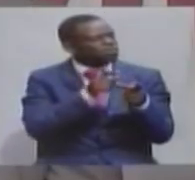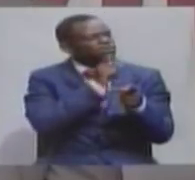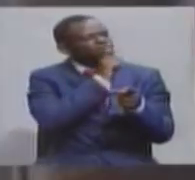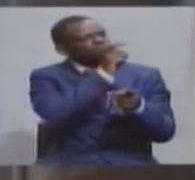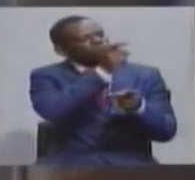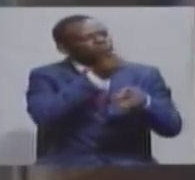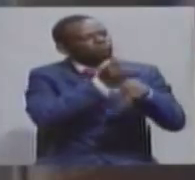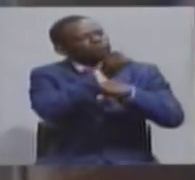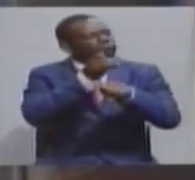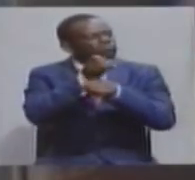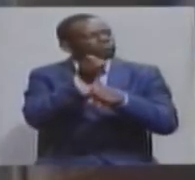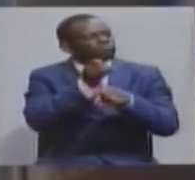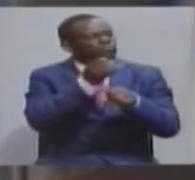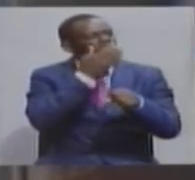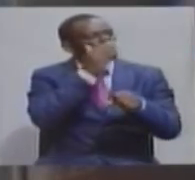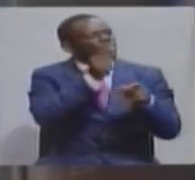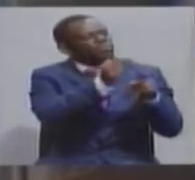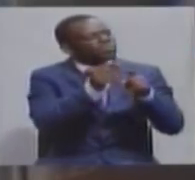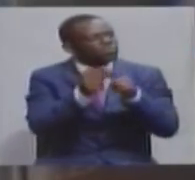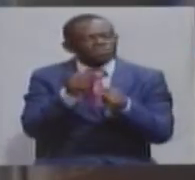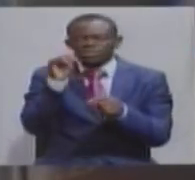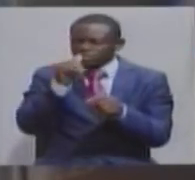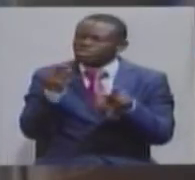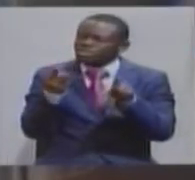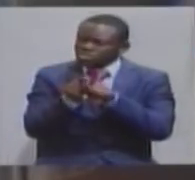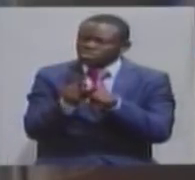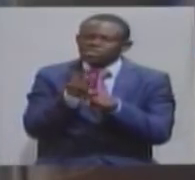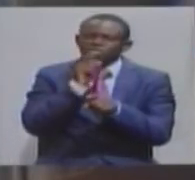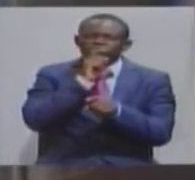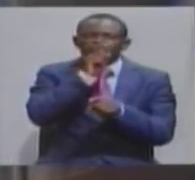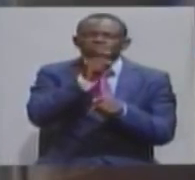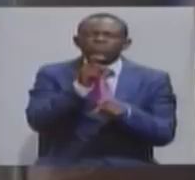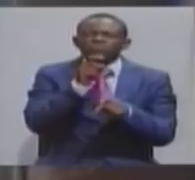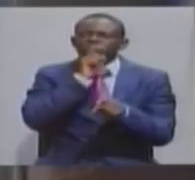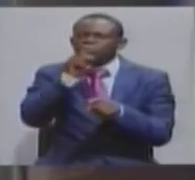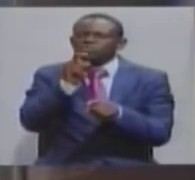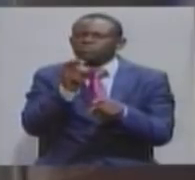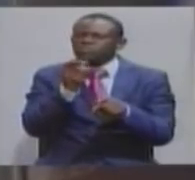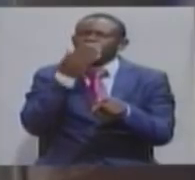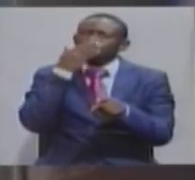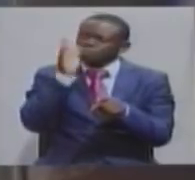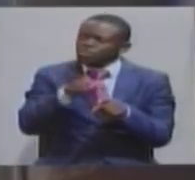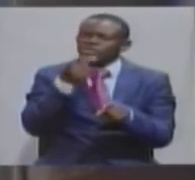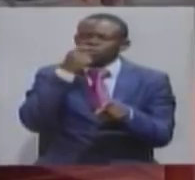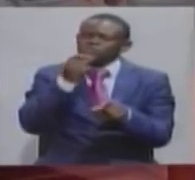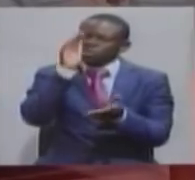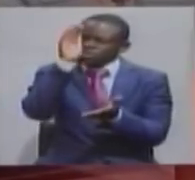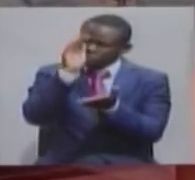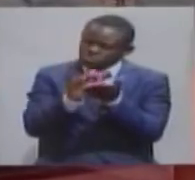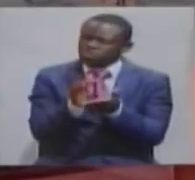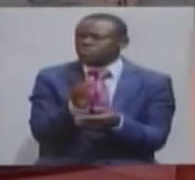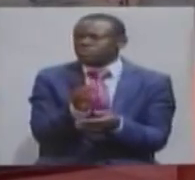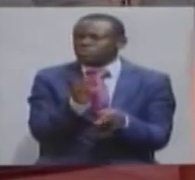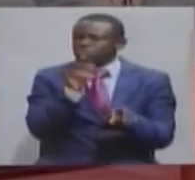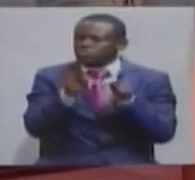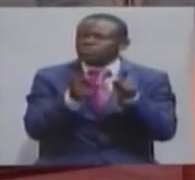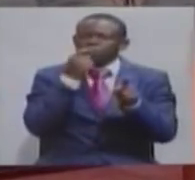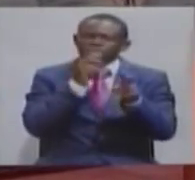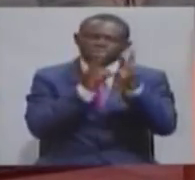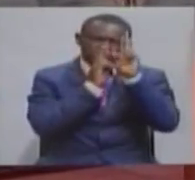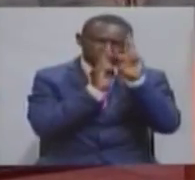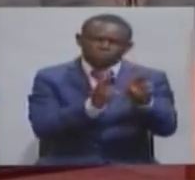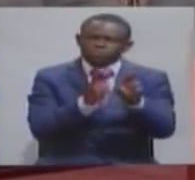too. Less hate speech. And I think that we can reduce that the moment that people start to respect institutions